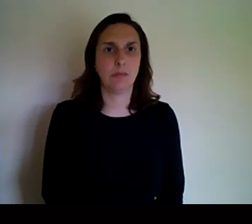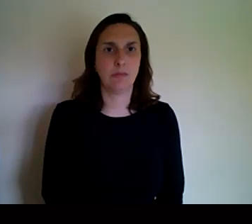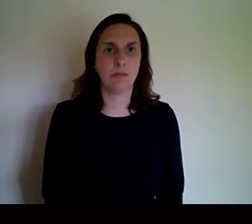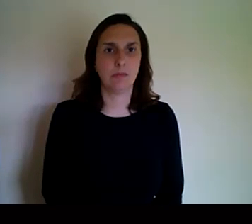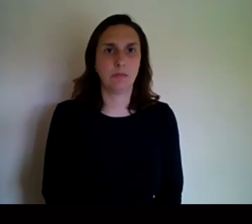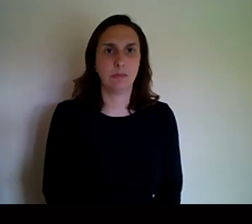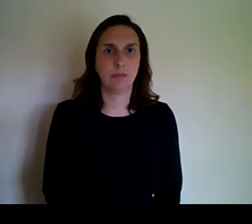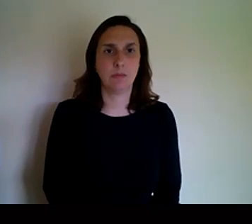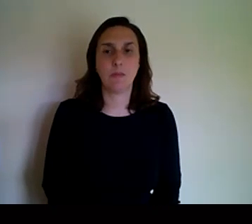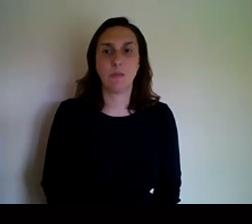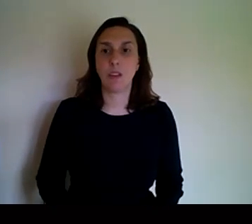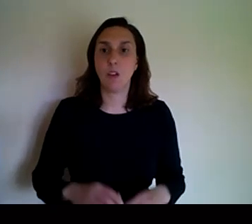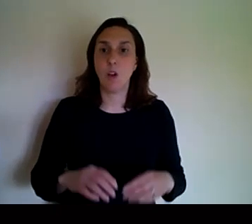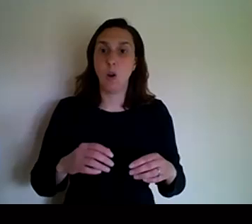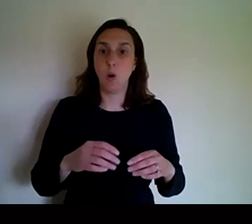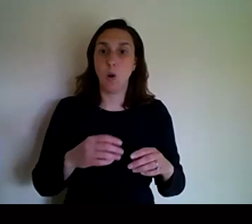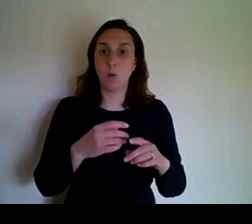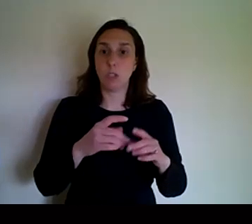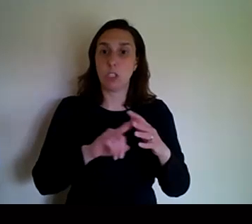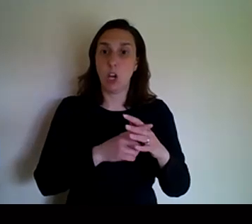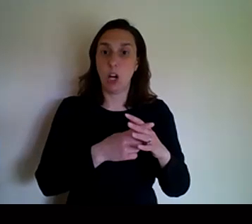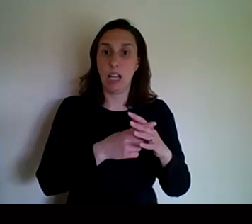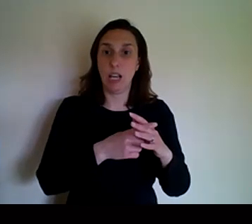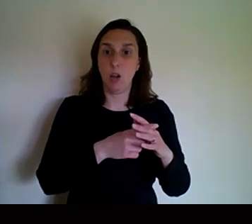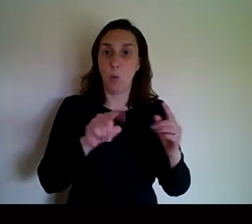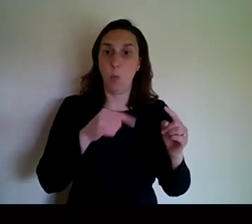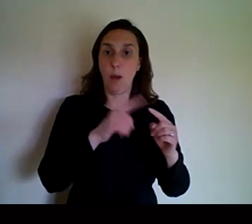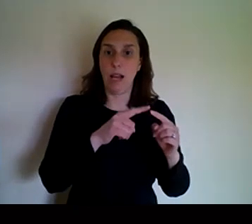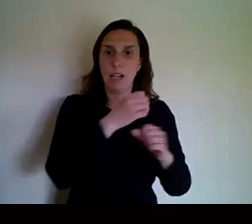the years from 2005 on.